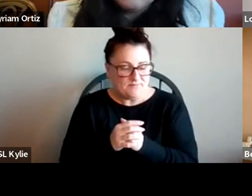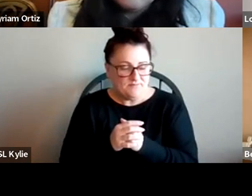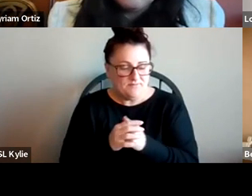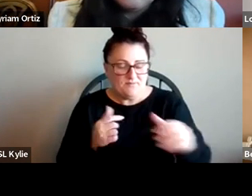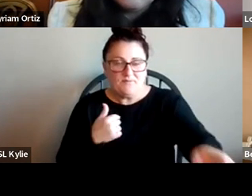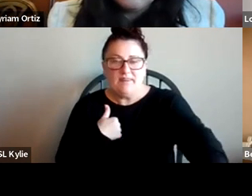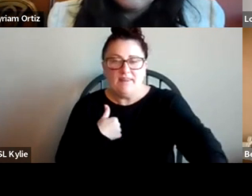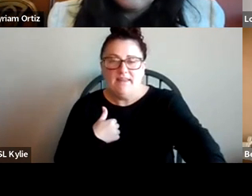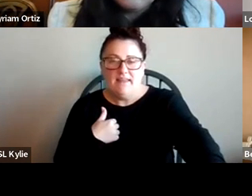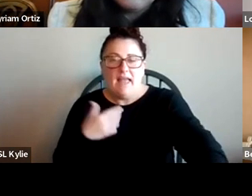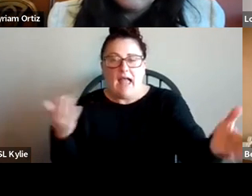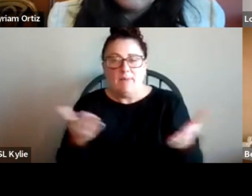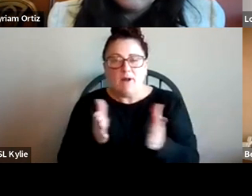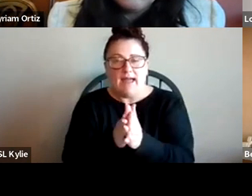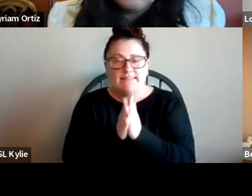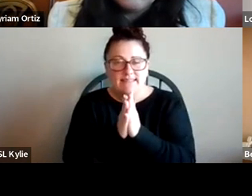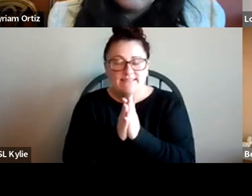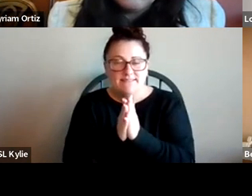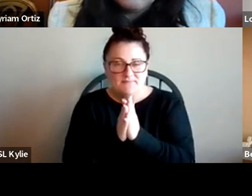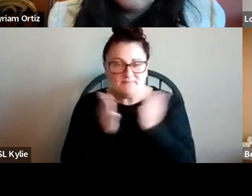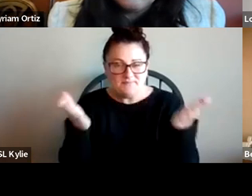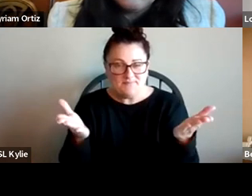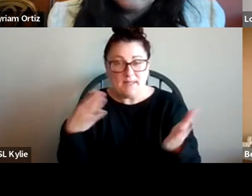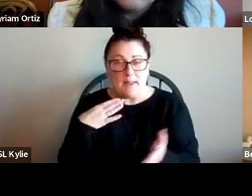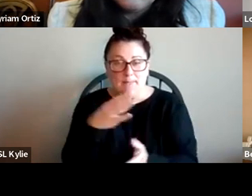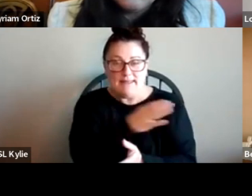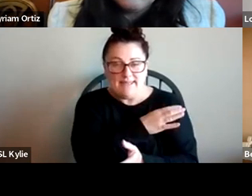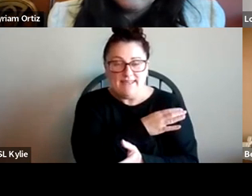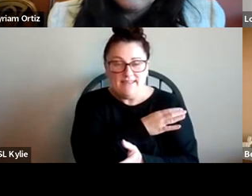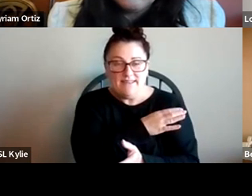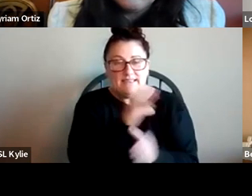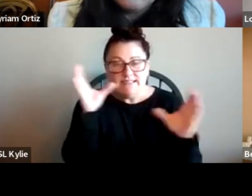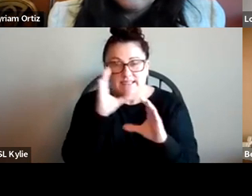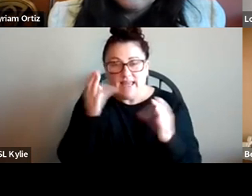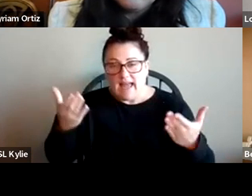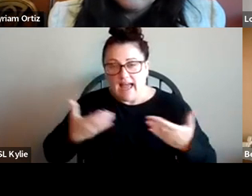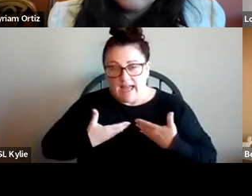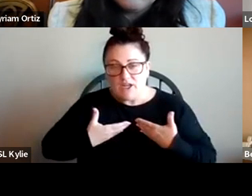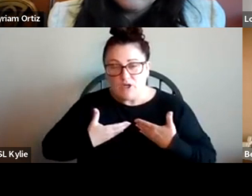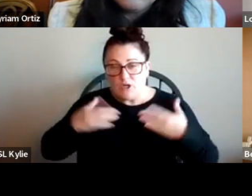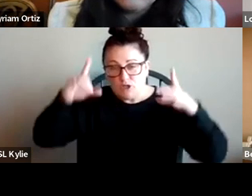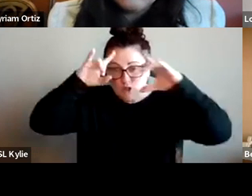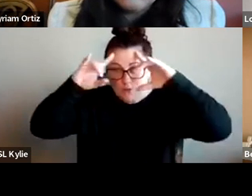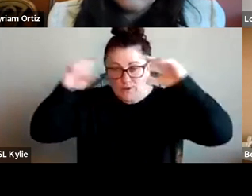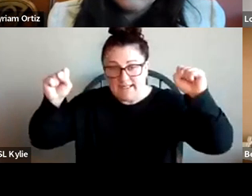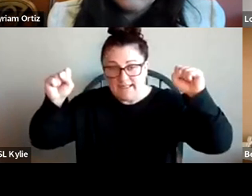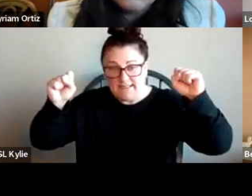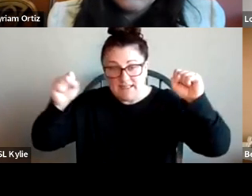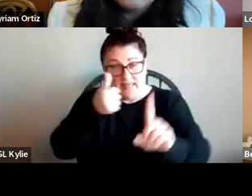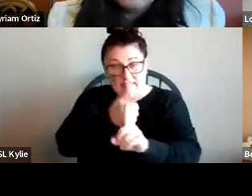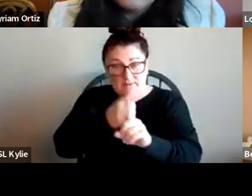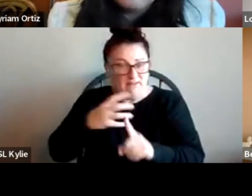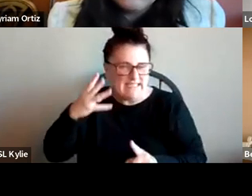here asking that the committee seek hiring a superintendent who is